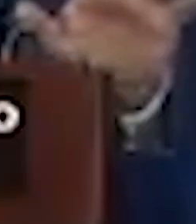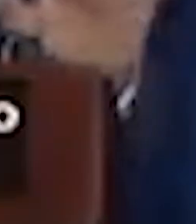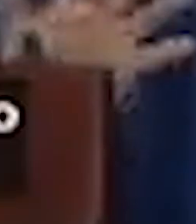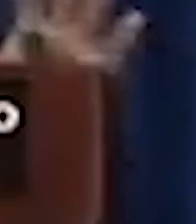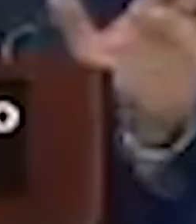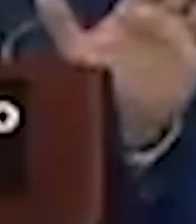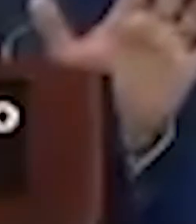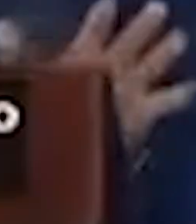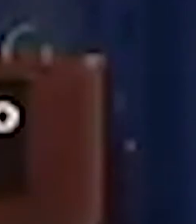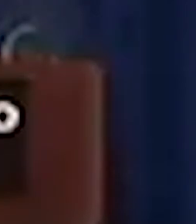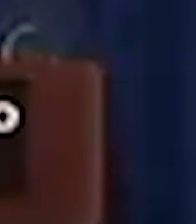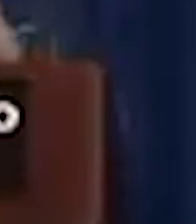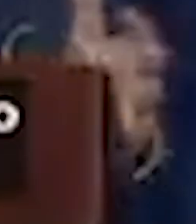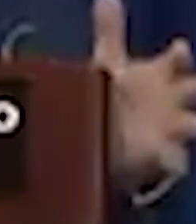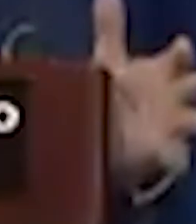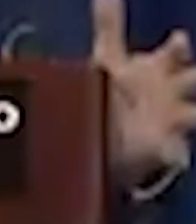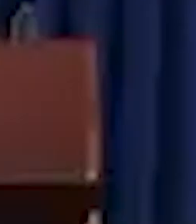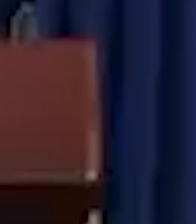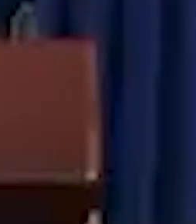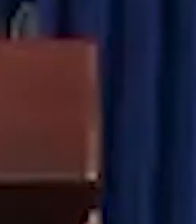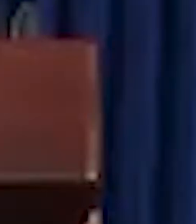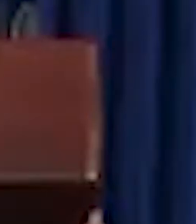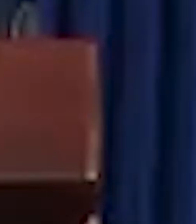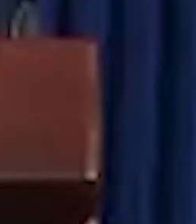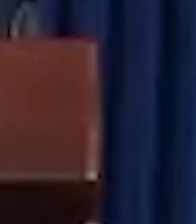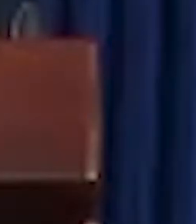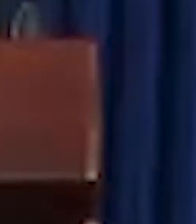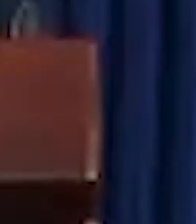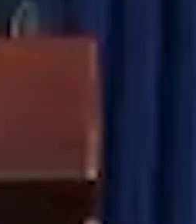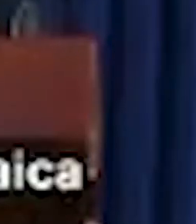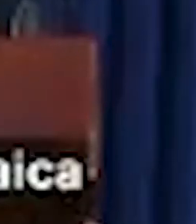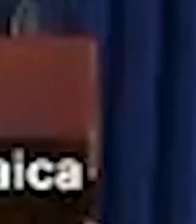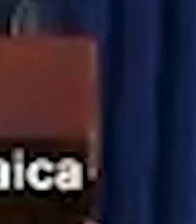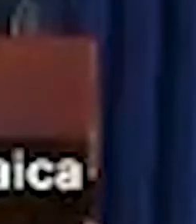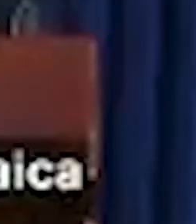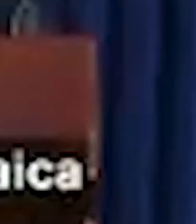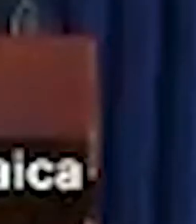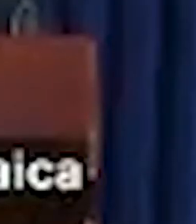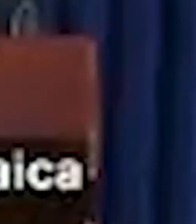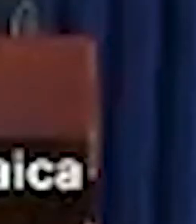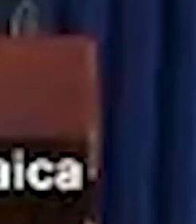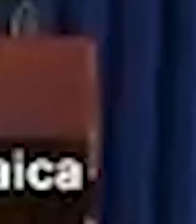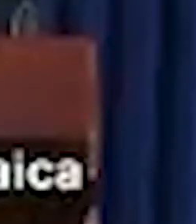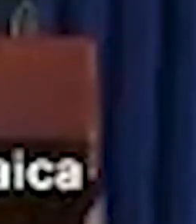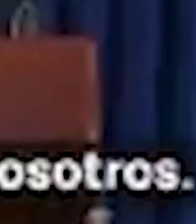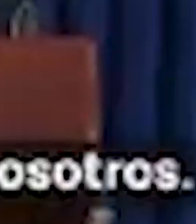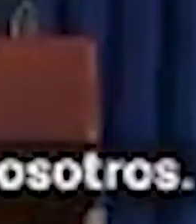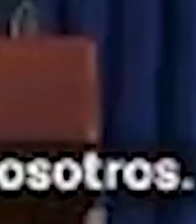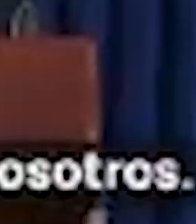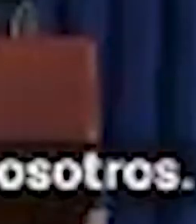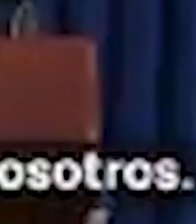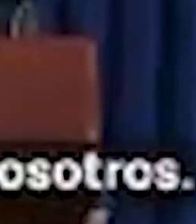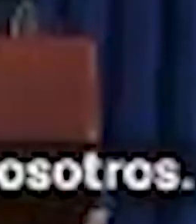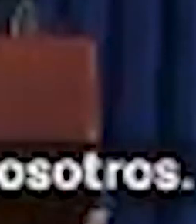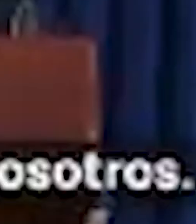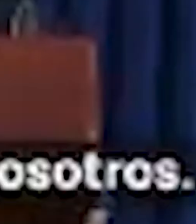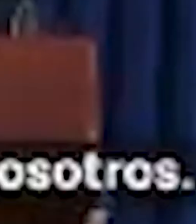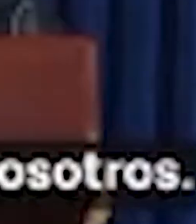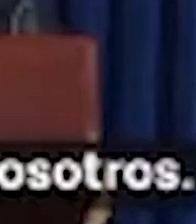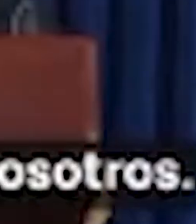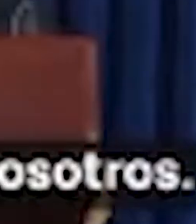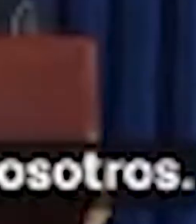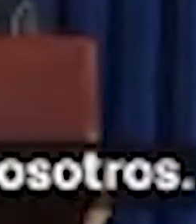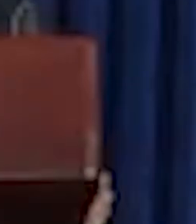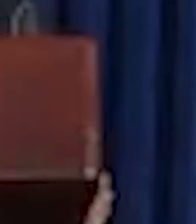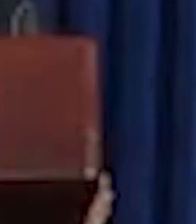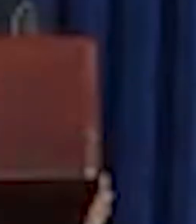They basically operate as forced labor. Let us be clear. The Cuban doctors in Jamaica have been incredibly helpful